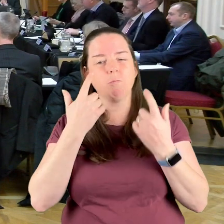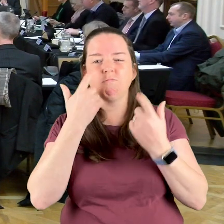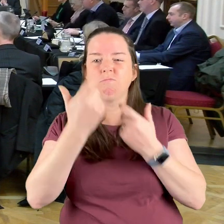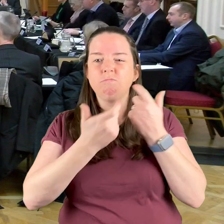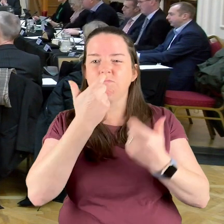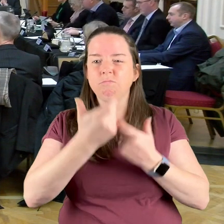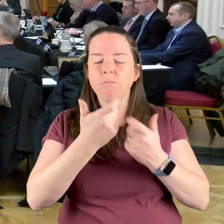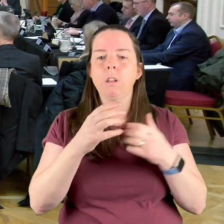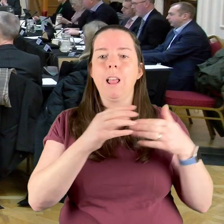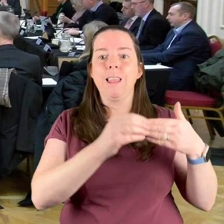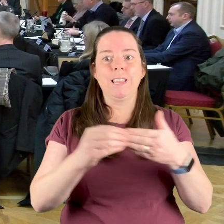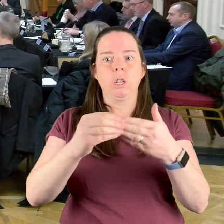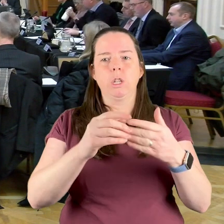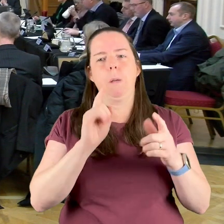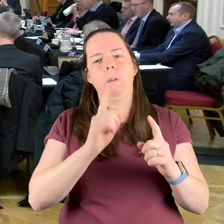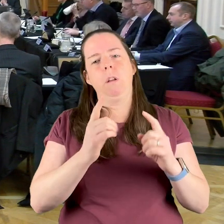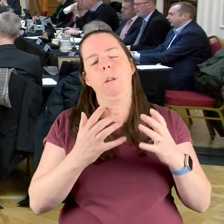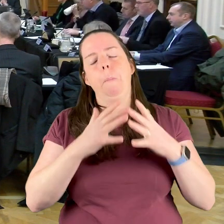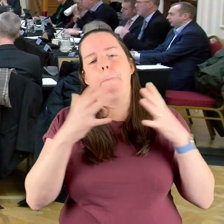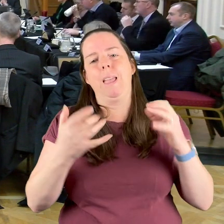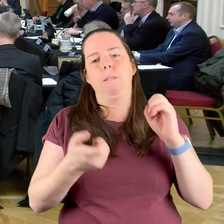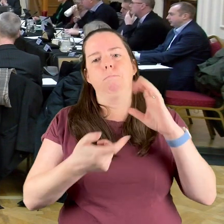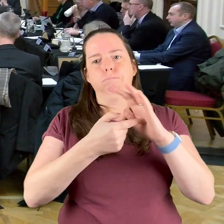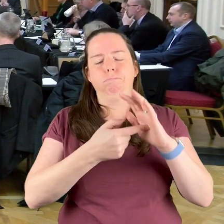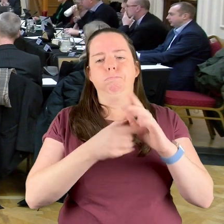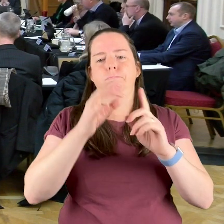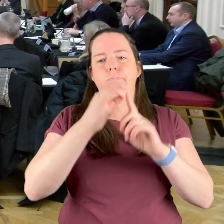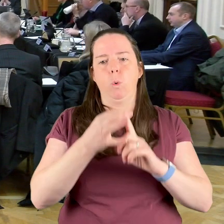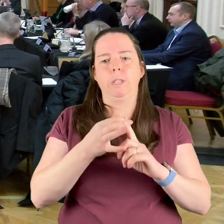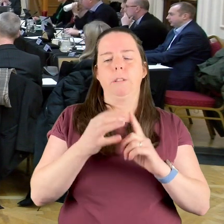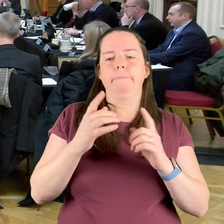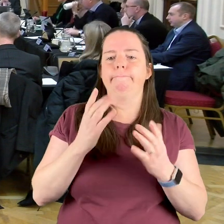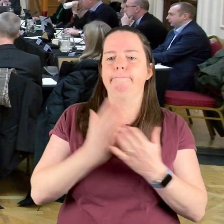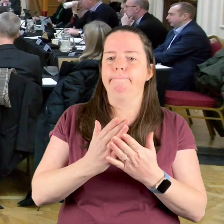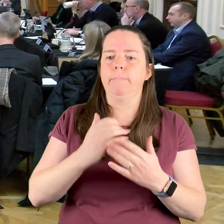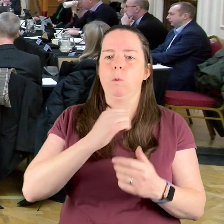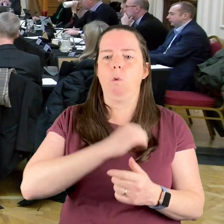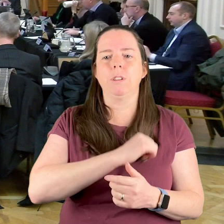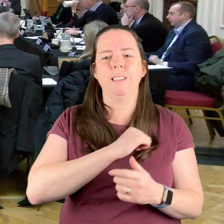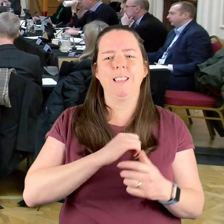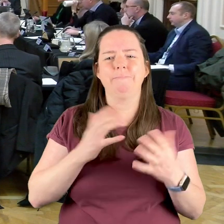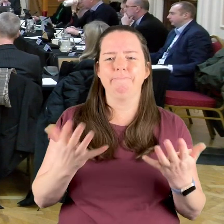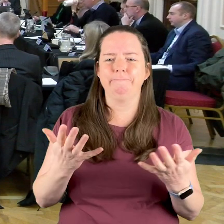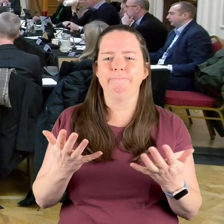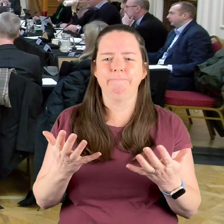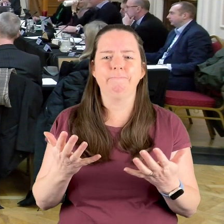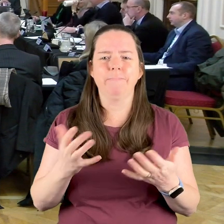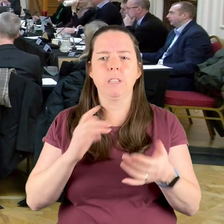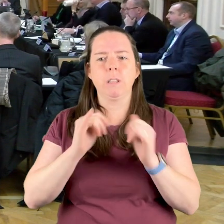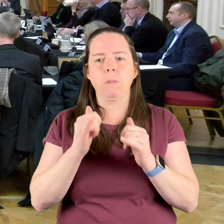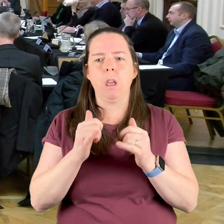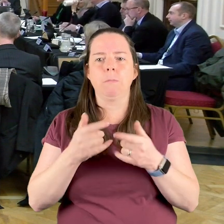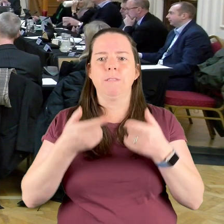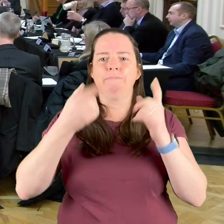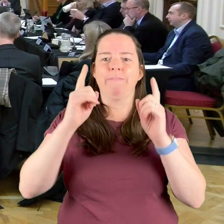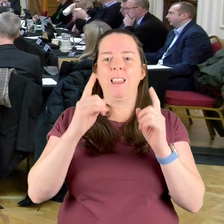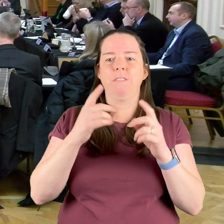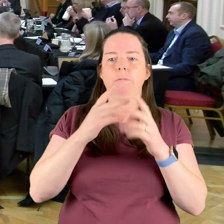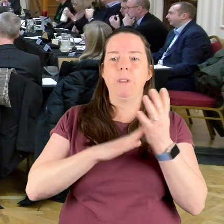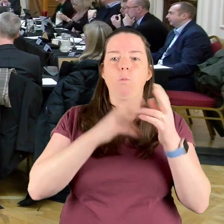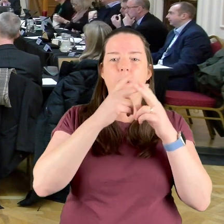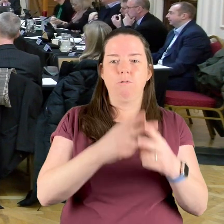might need to explore further. Leadership is a big one. And honestly, sometimes head of midwifery